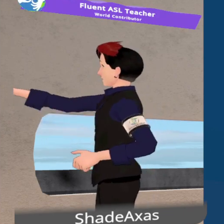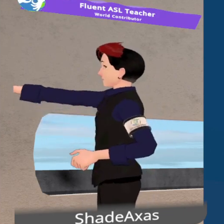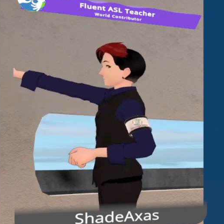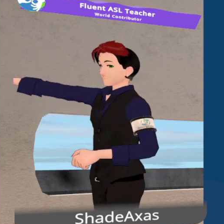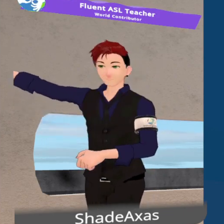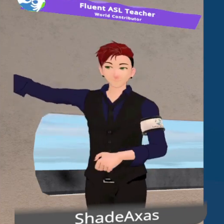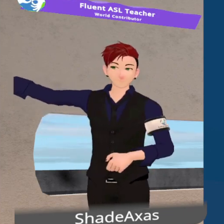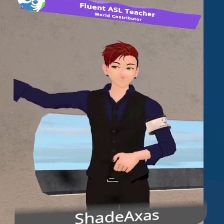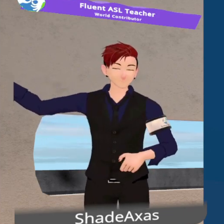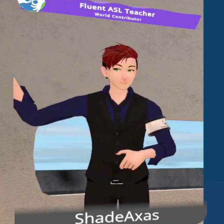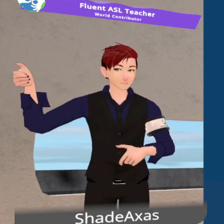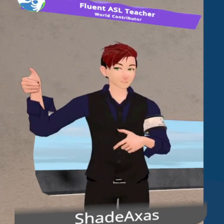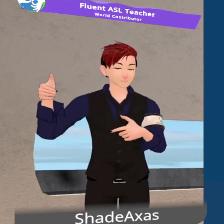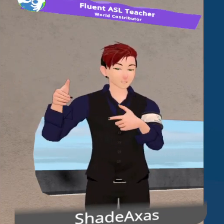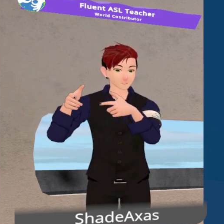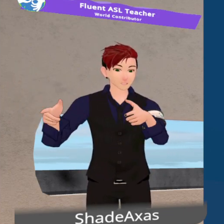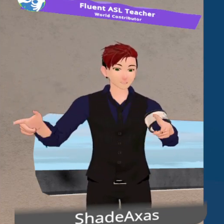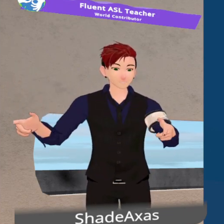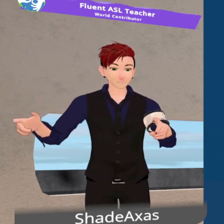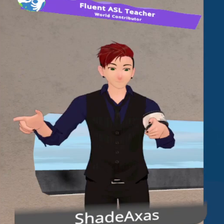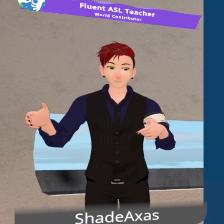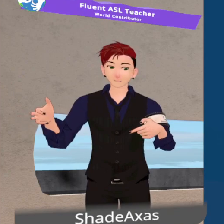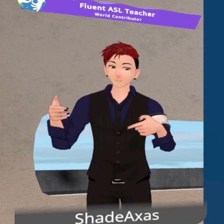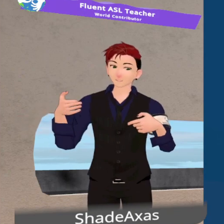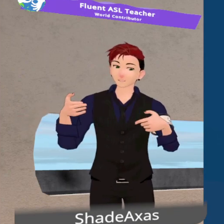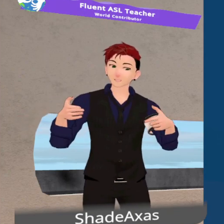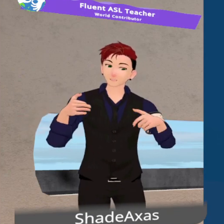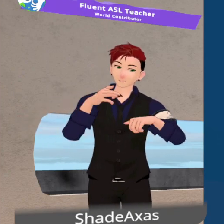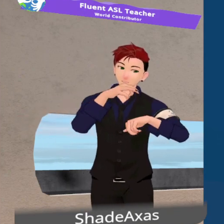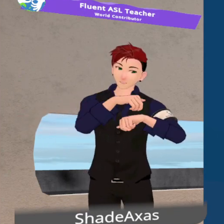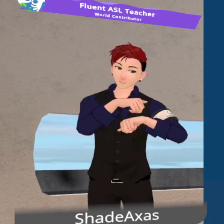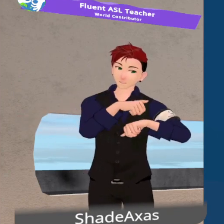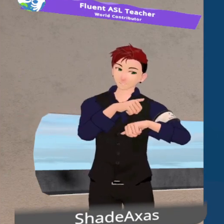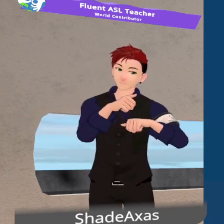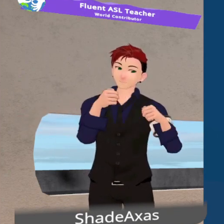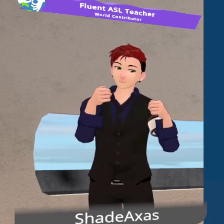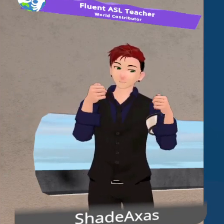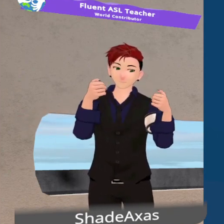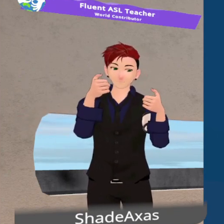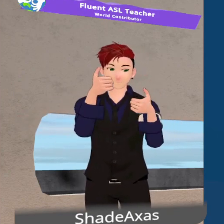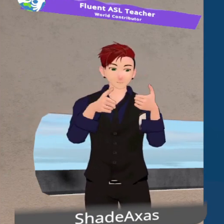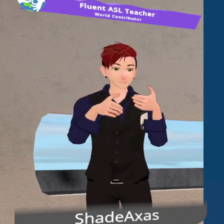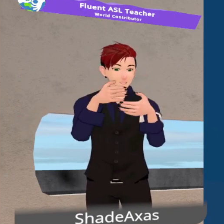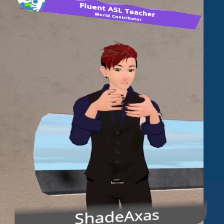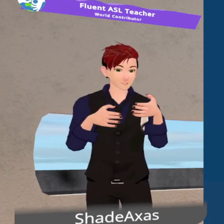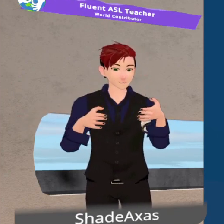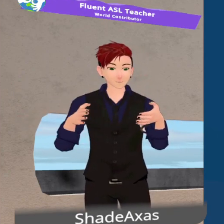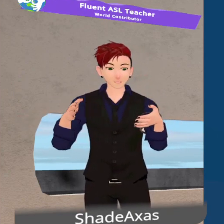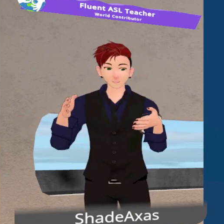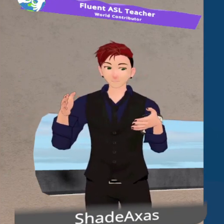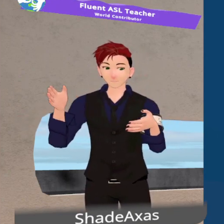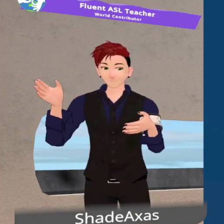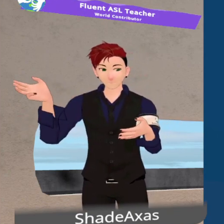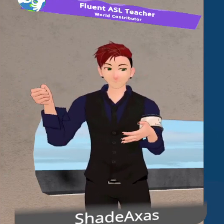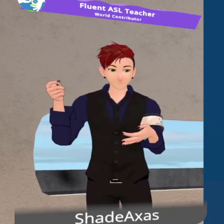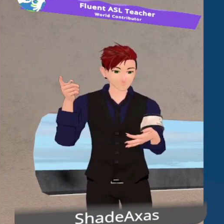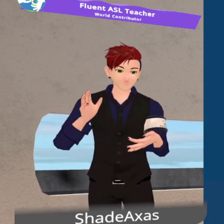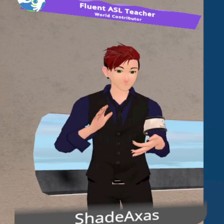with ASL. It is its own language. If you are trying to take the English and just sign each